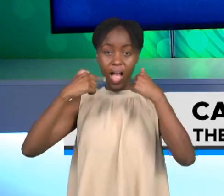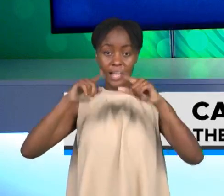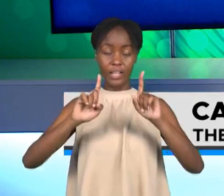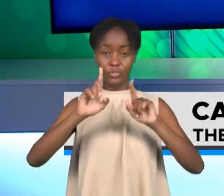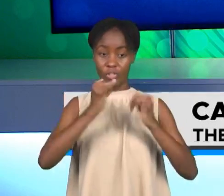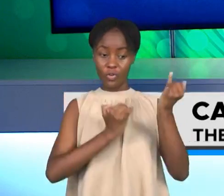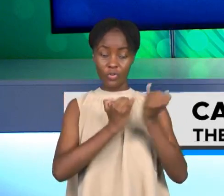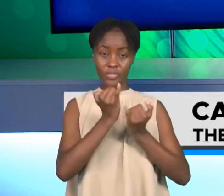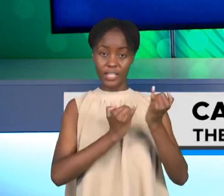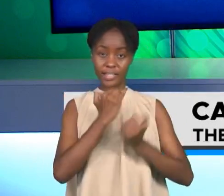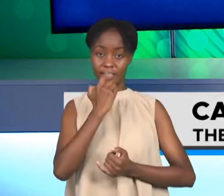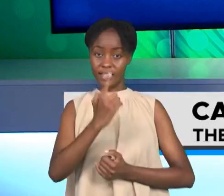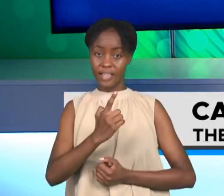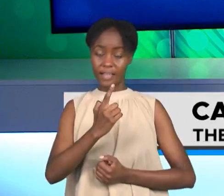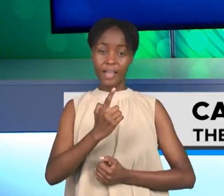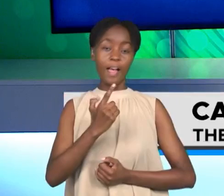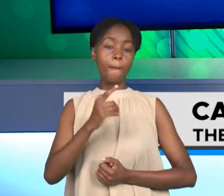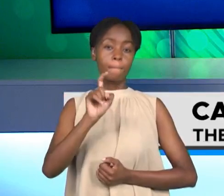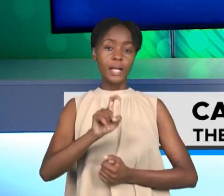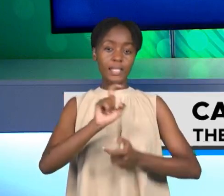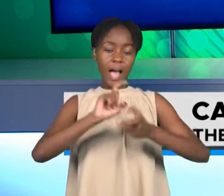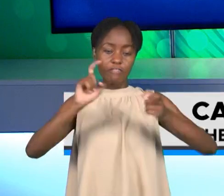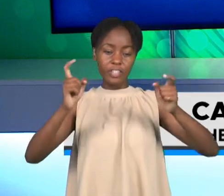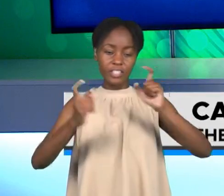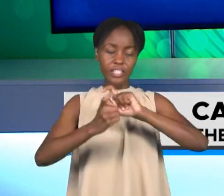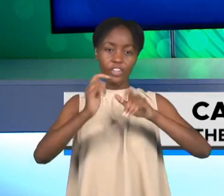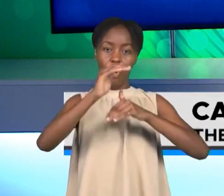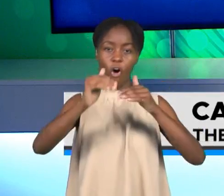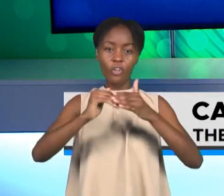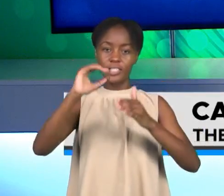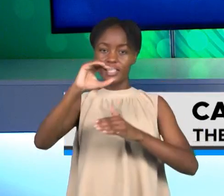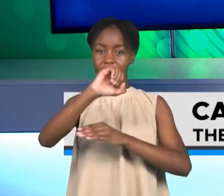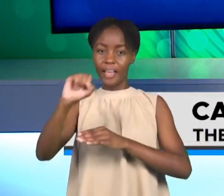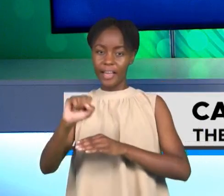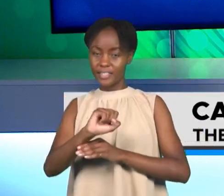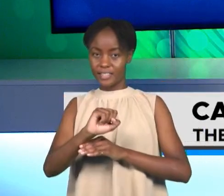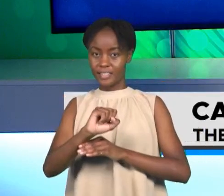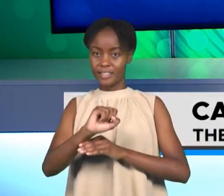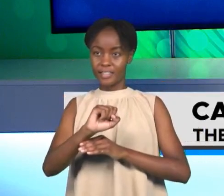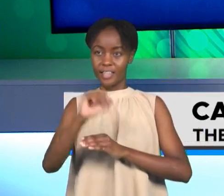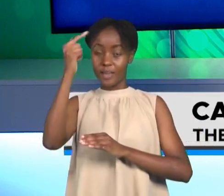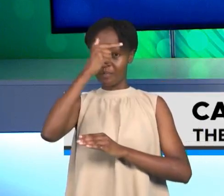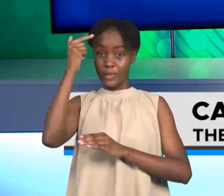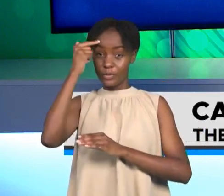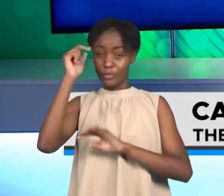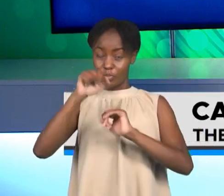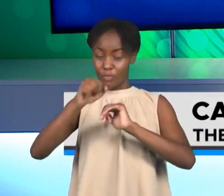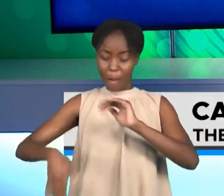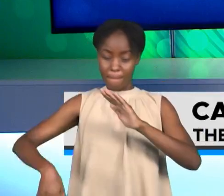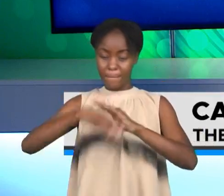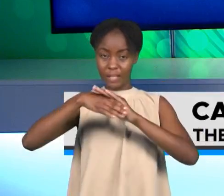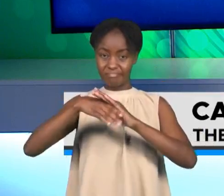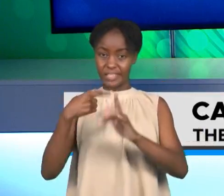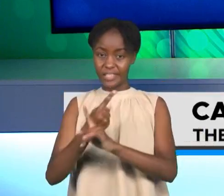on Saturday a major cabinet reshuffle affecting 12 ministries in the wake of high-profile sackings. The new lineup,